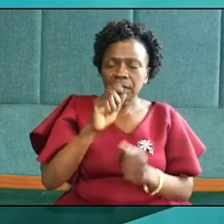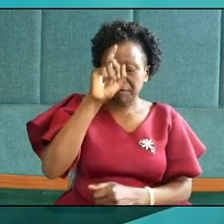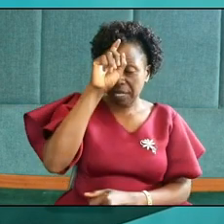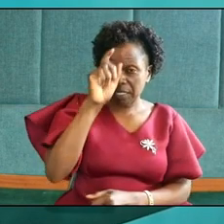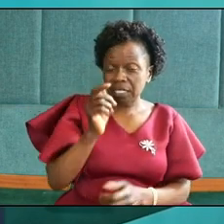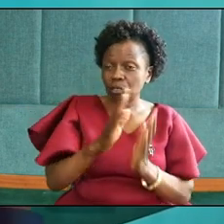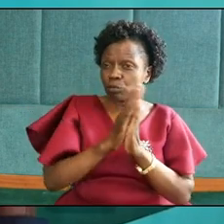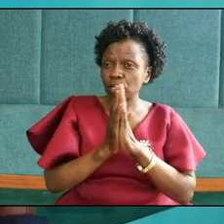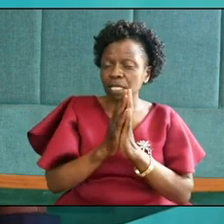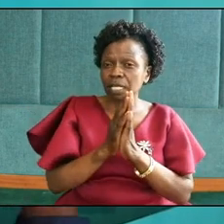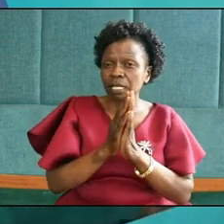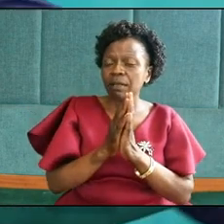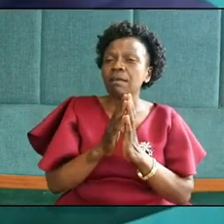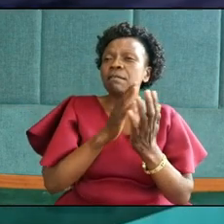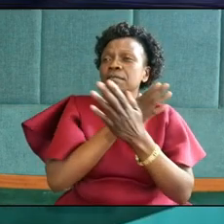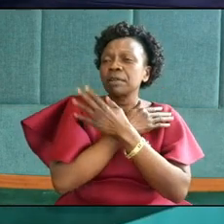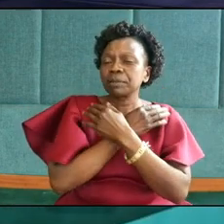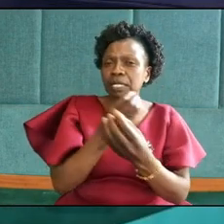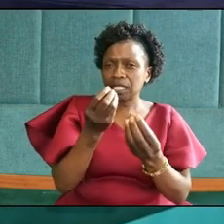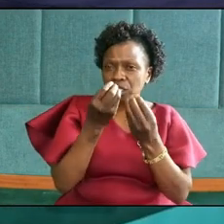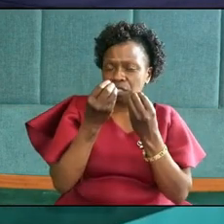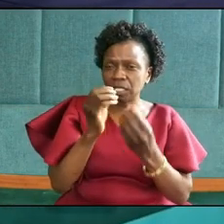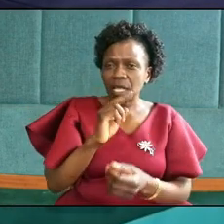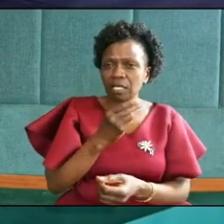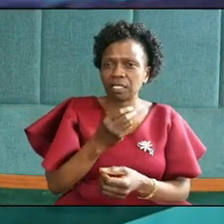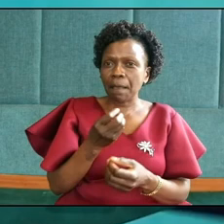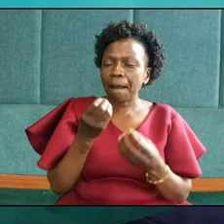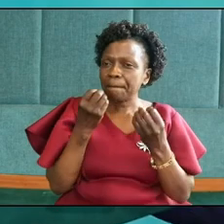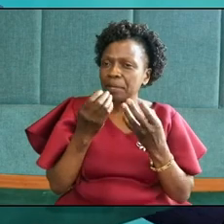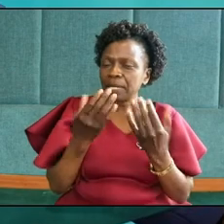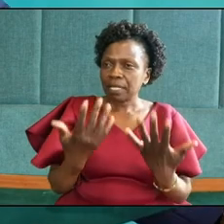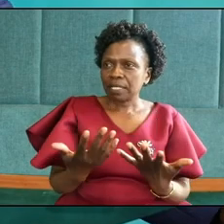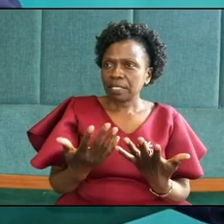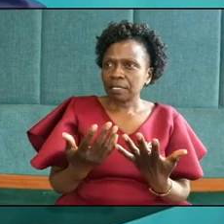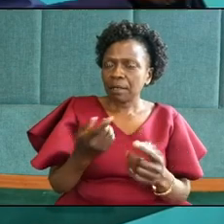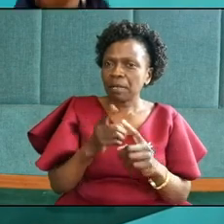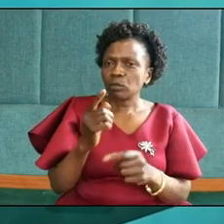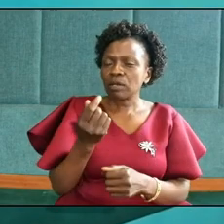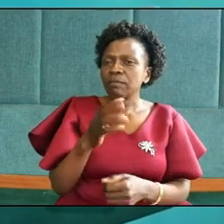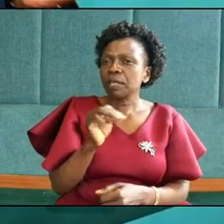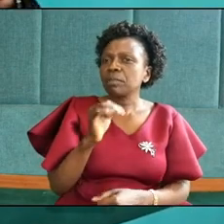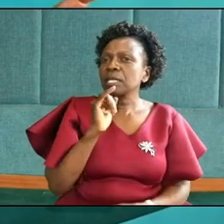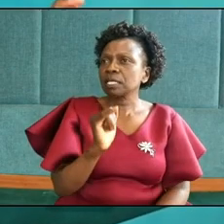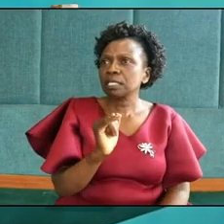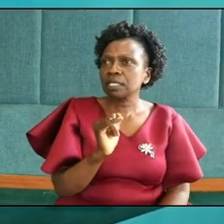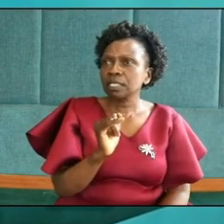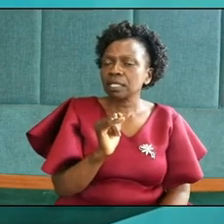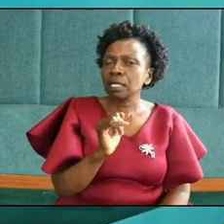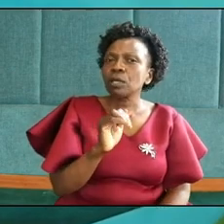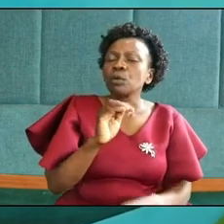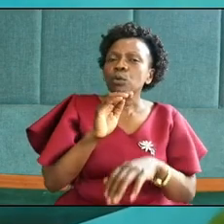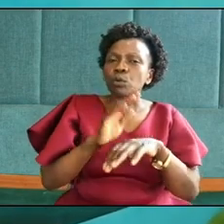This story, my dear friends, teaches, has many lessons, but one of them is this: good